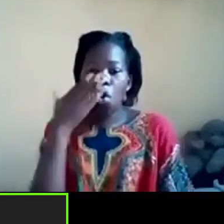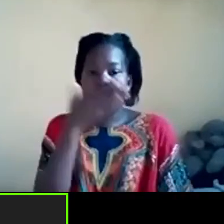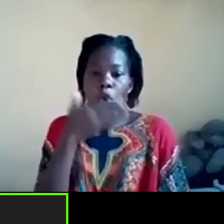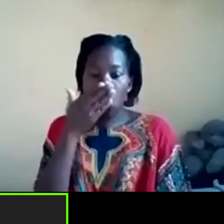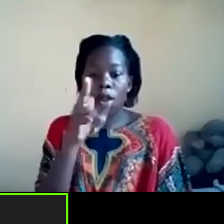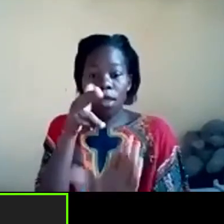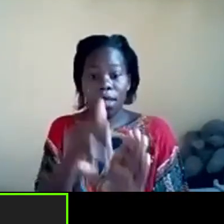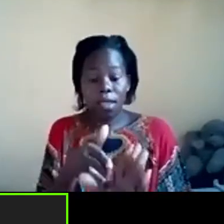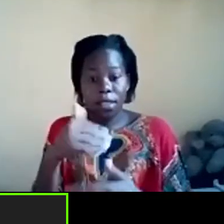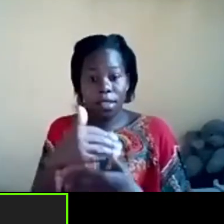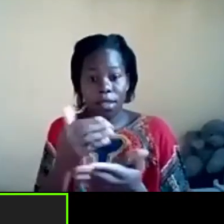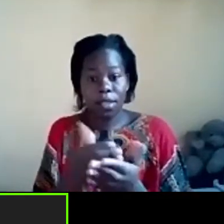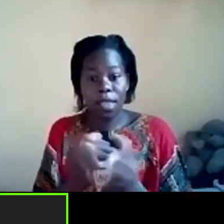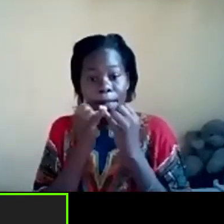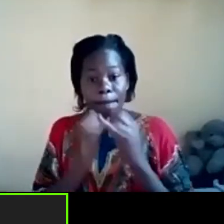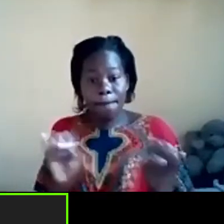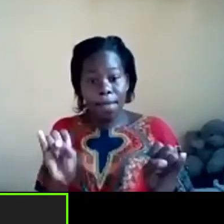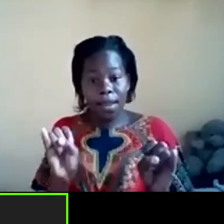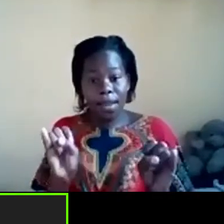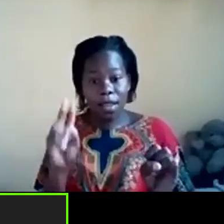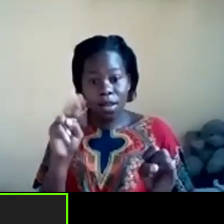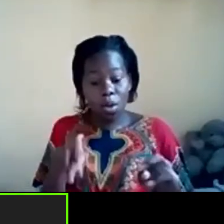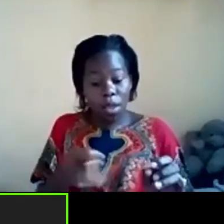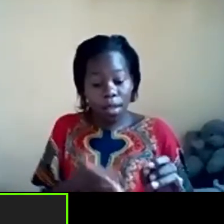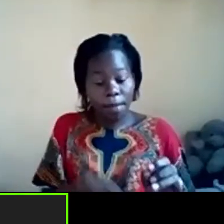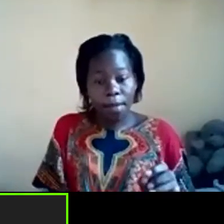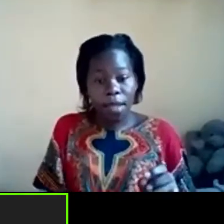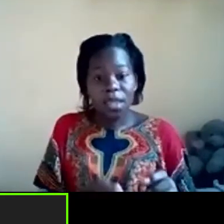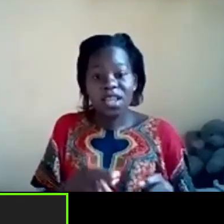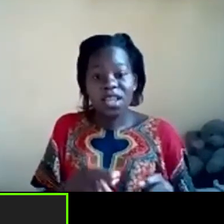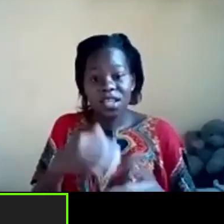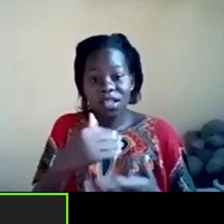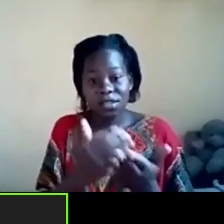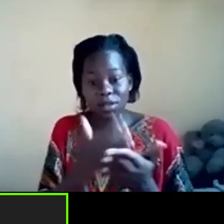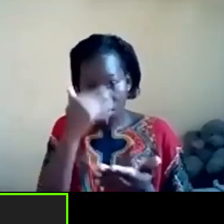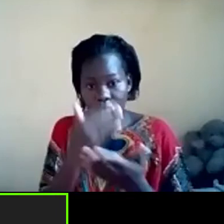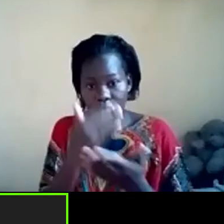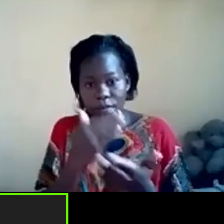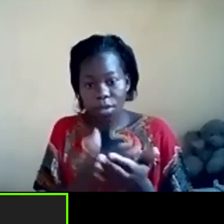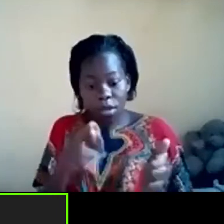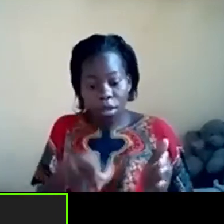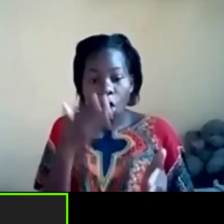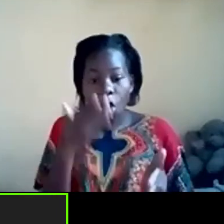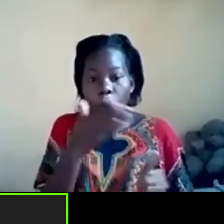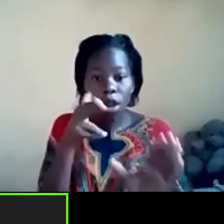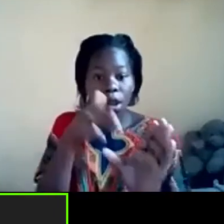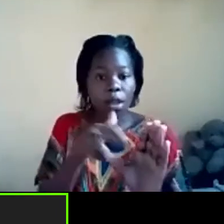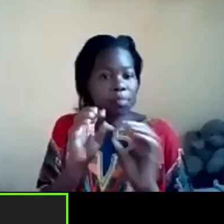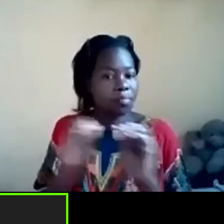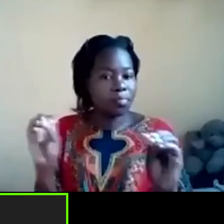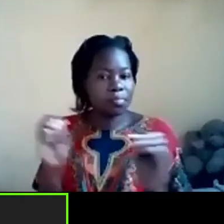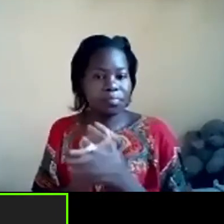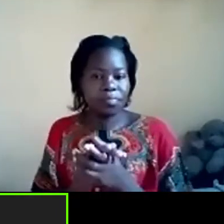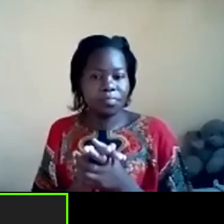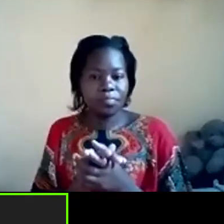sector because you do not mine oil and gas. You drill for oil and gas.